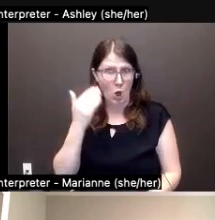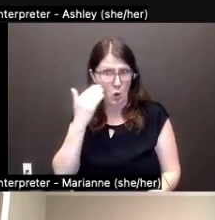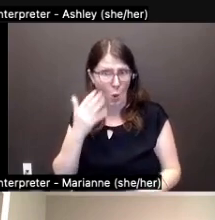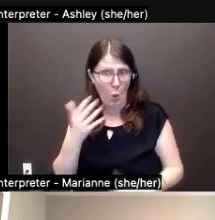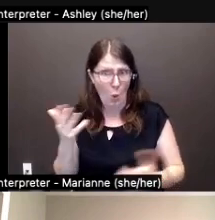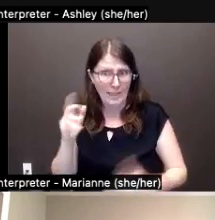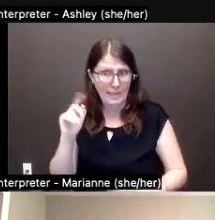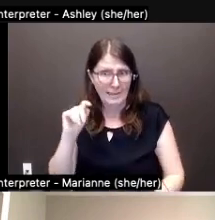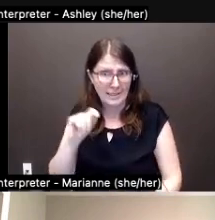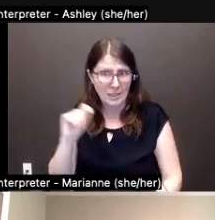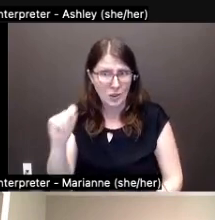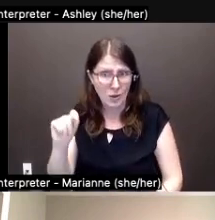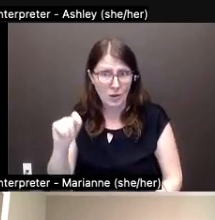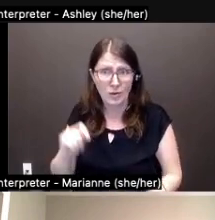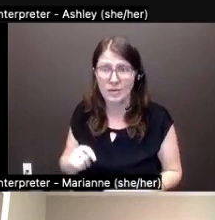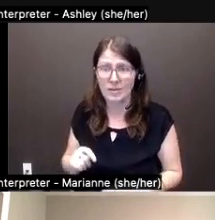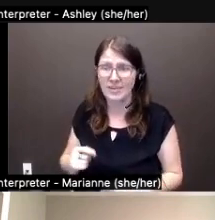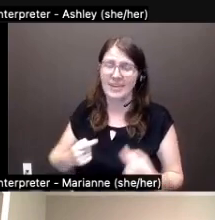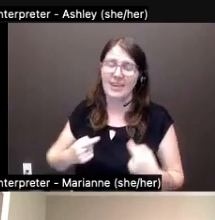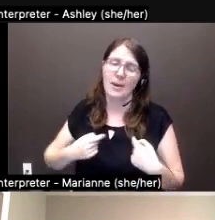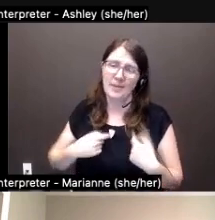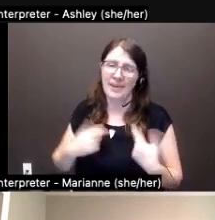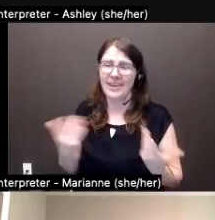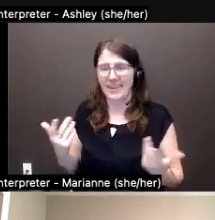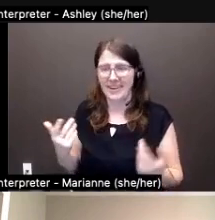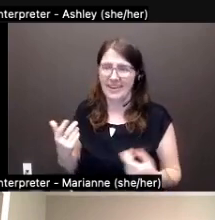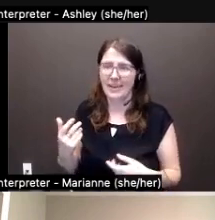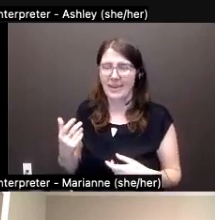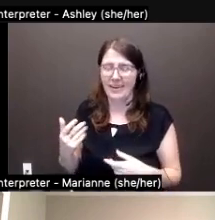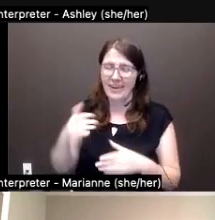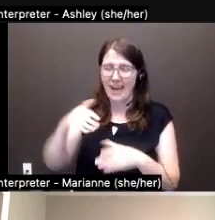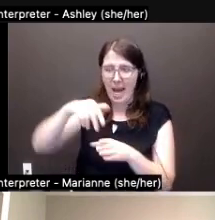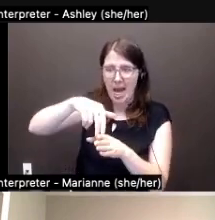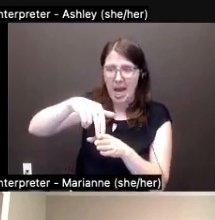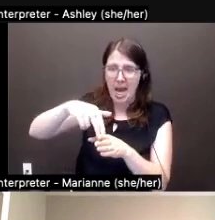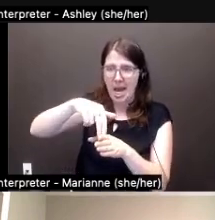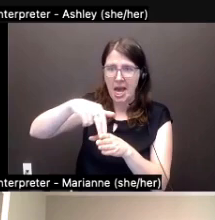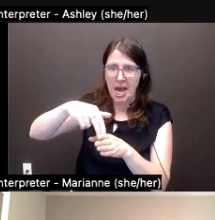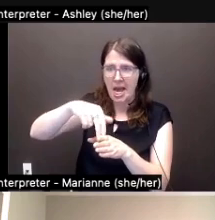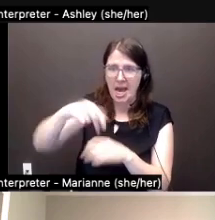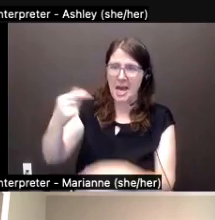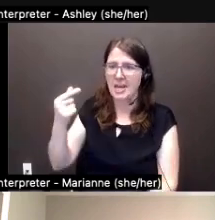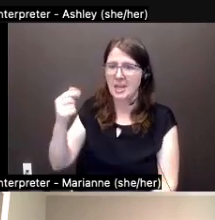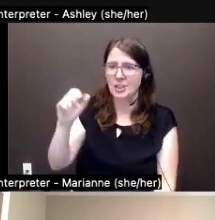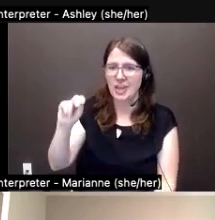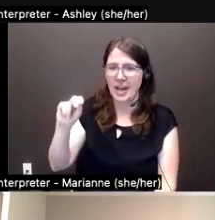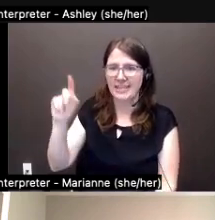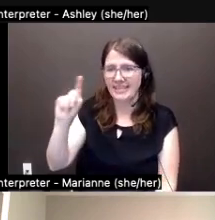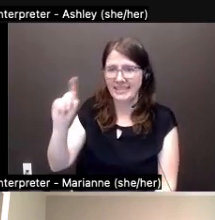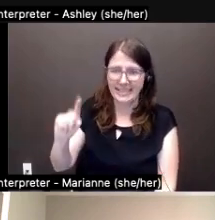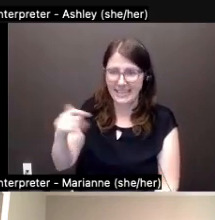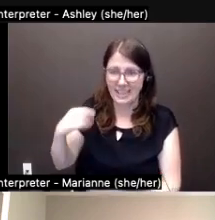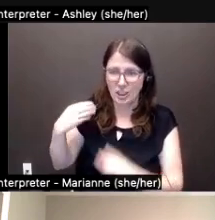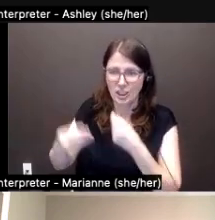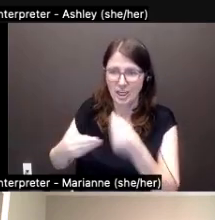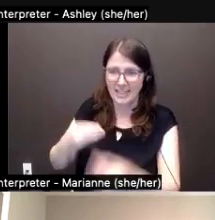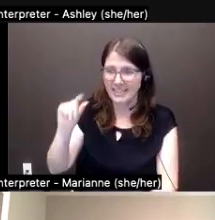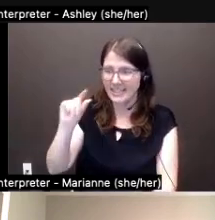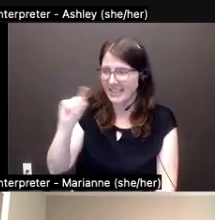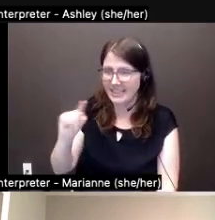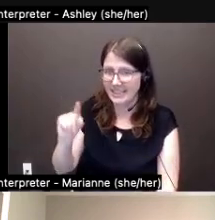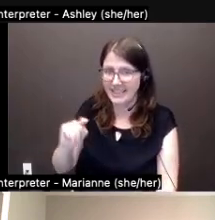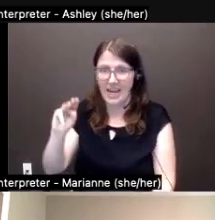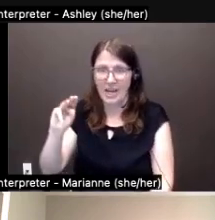course, being a Gen Z cusp millennial, I knew what TikTok was. So I think the